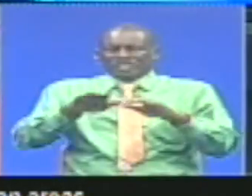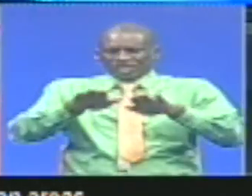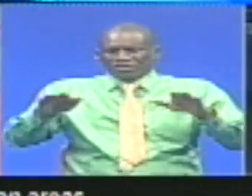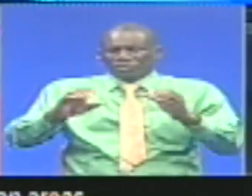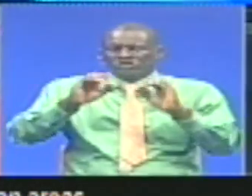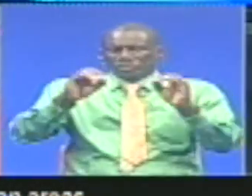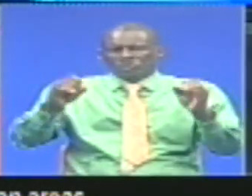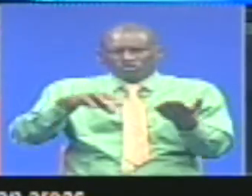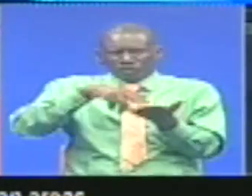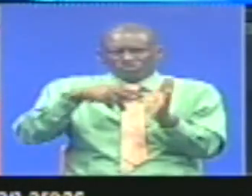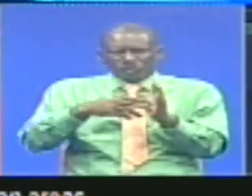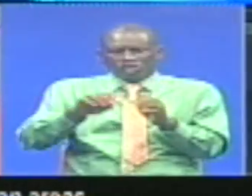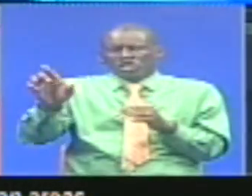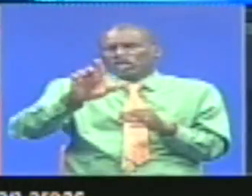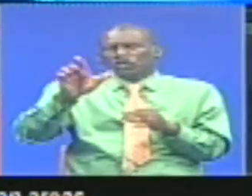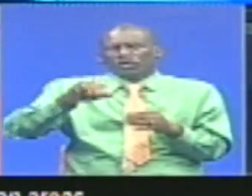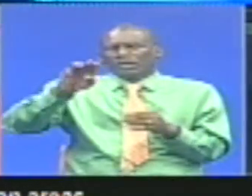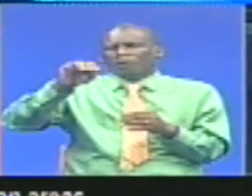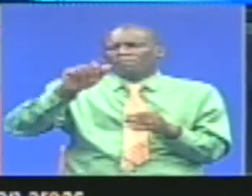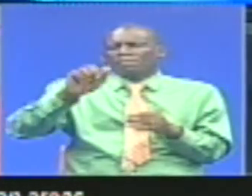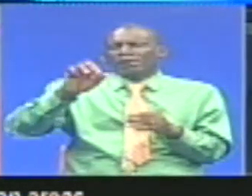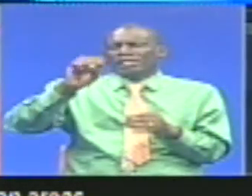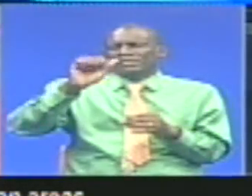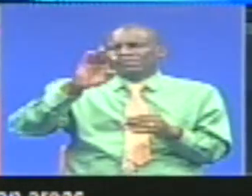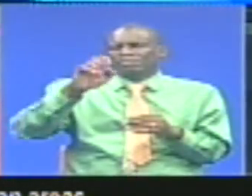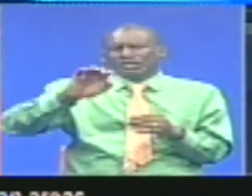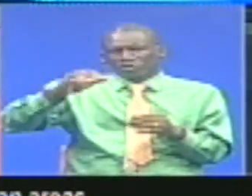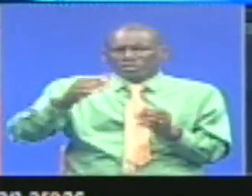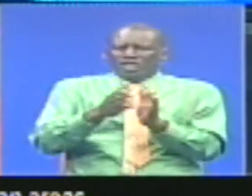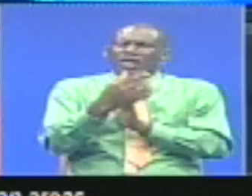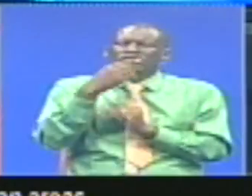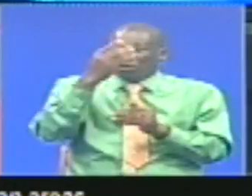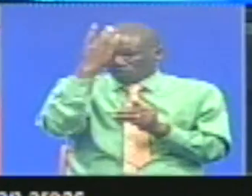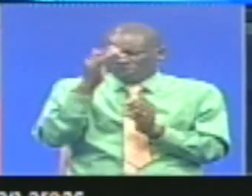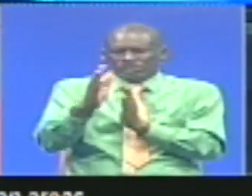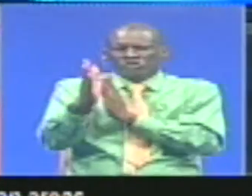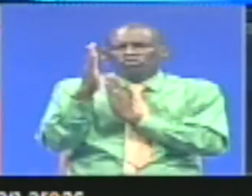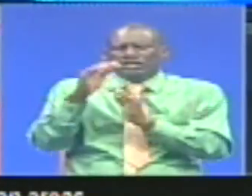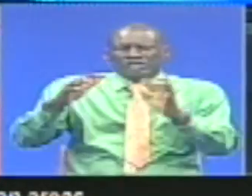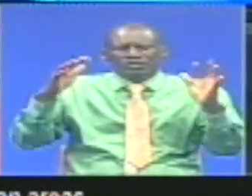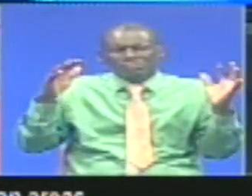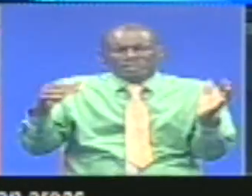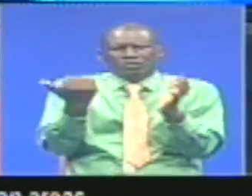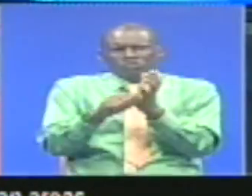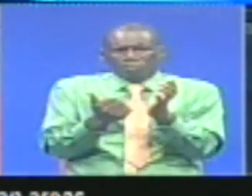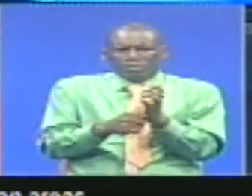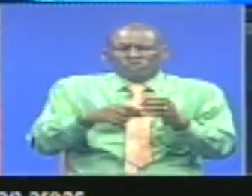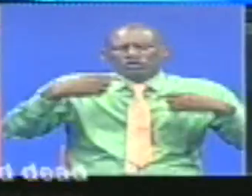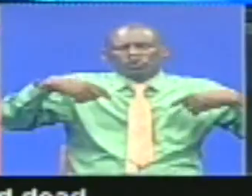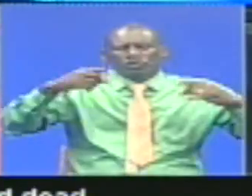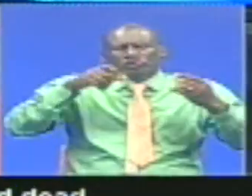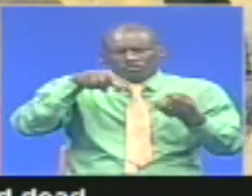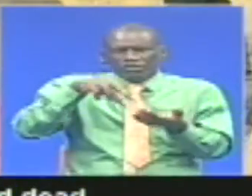project in Loiyangalani, Marsabit County, and reveals why insecurity has been one of the major impediments to the success of